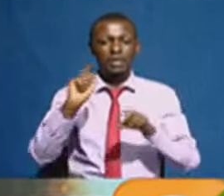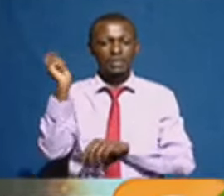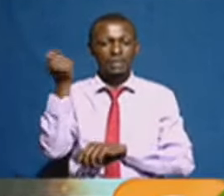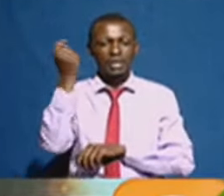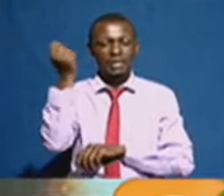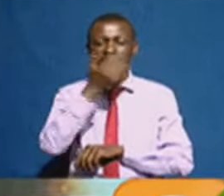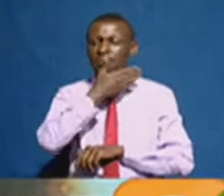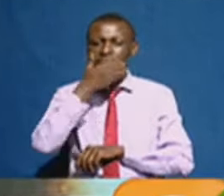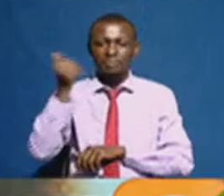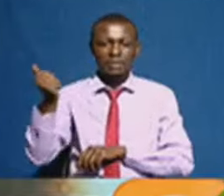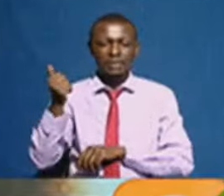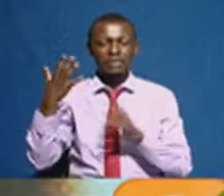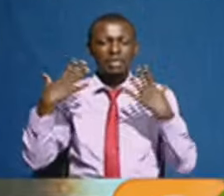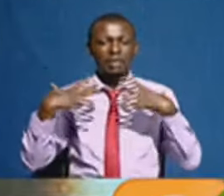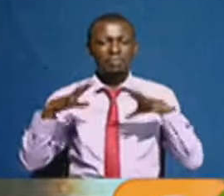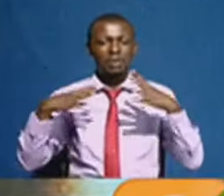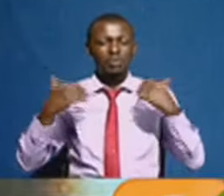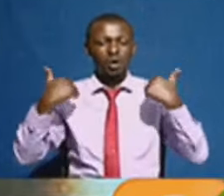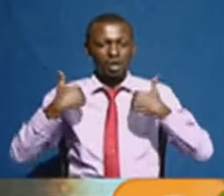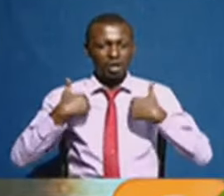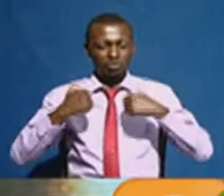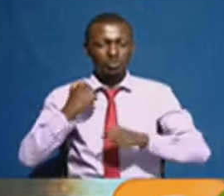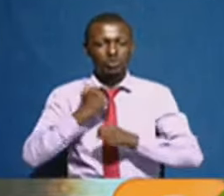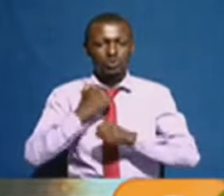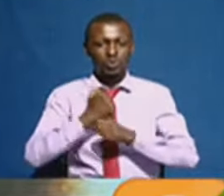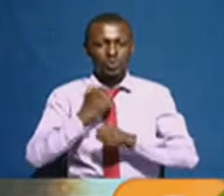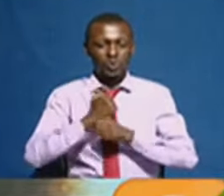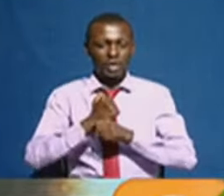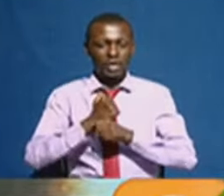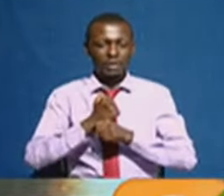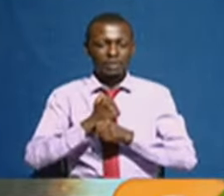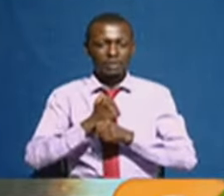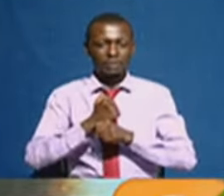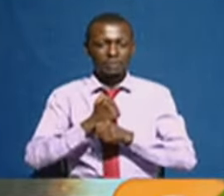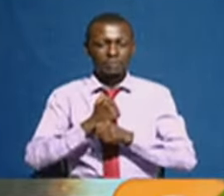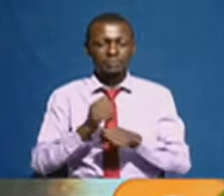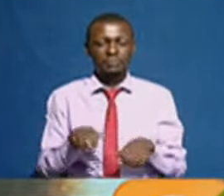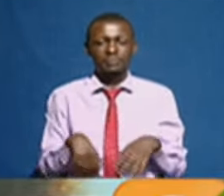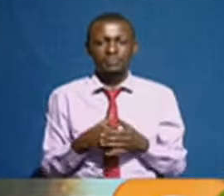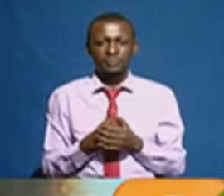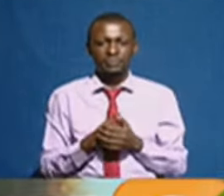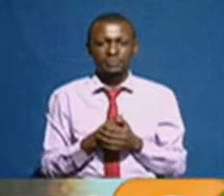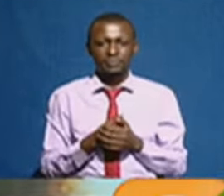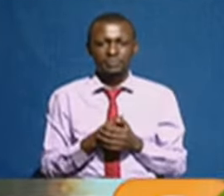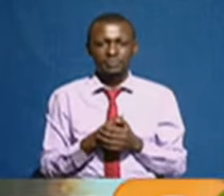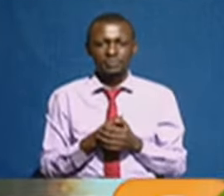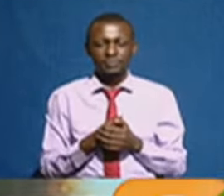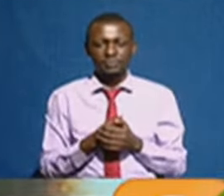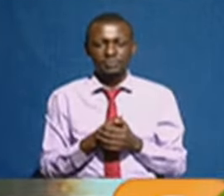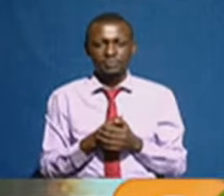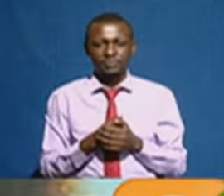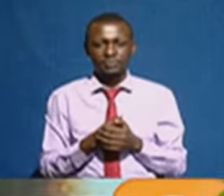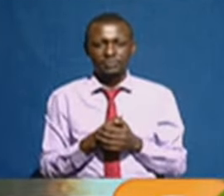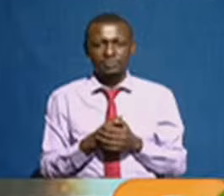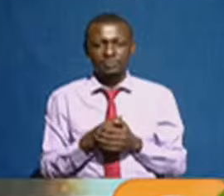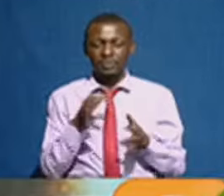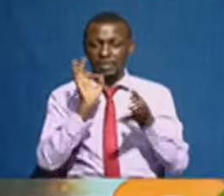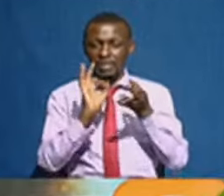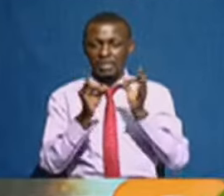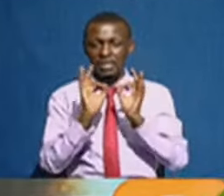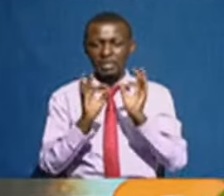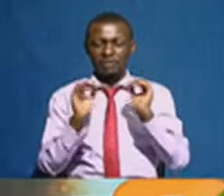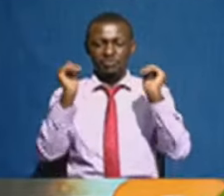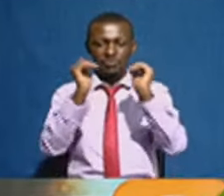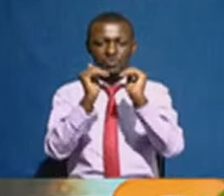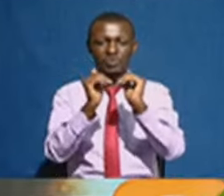best human capital index, meaning the best human resources on the continent. And so, if the productivity levels